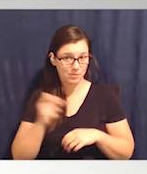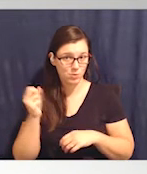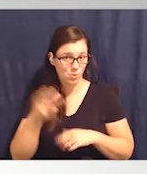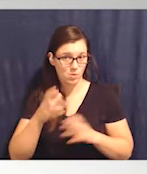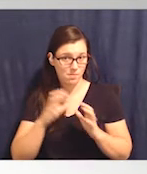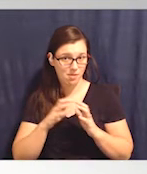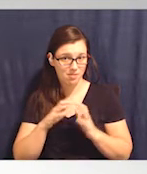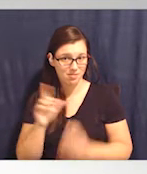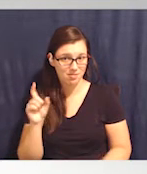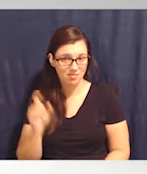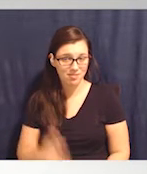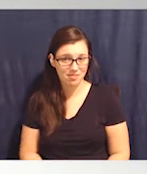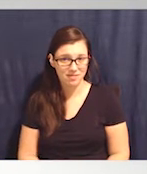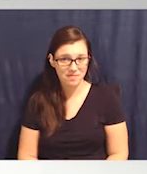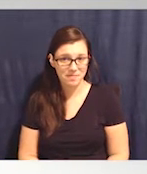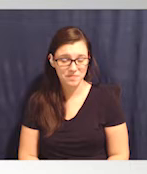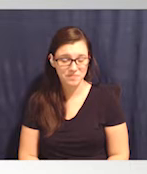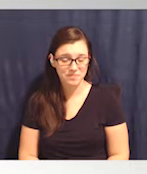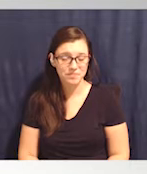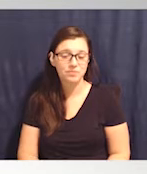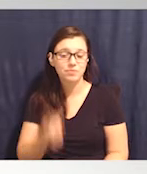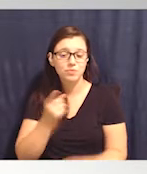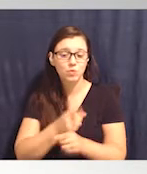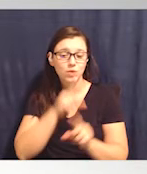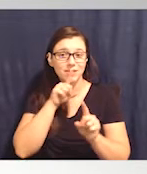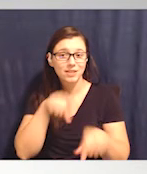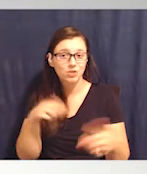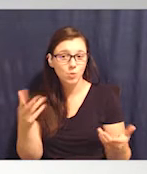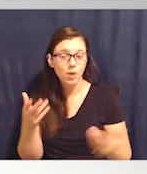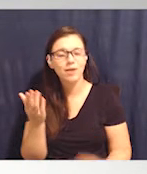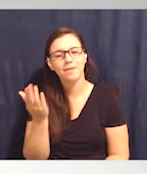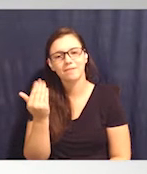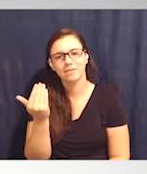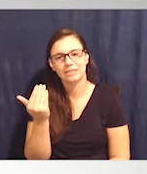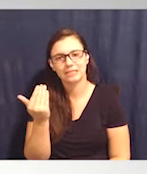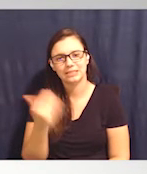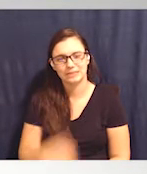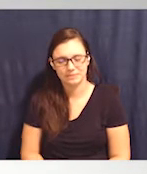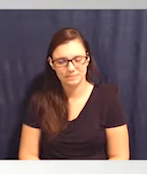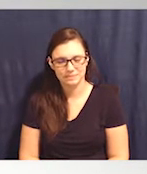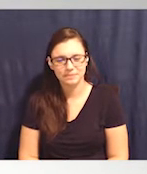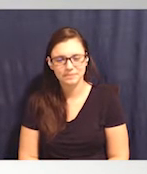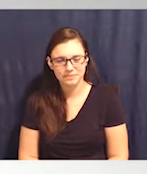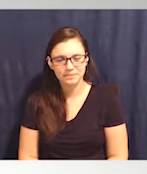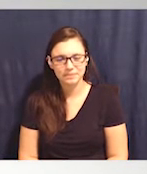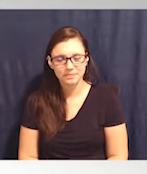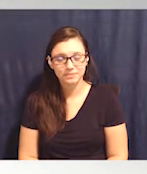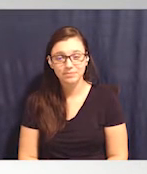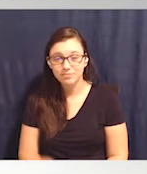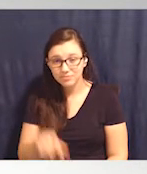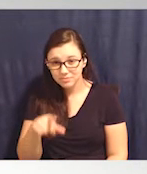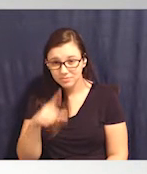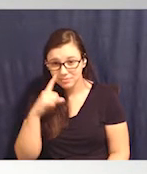The correct answer is 15 passes. But did you see the gorilla?